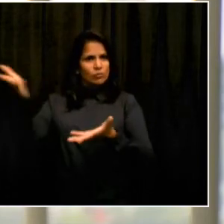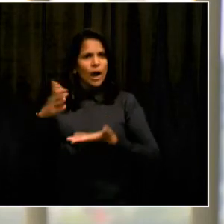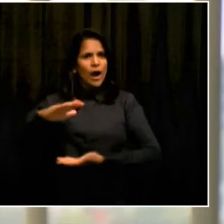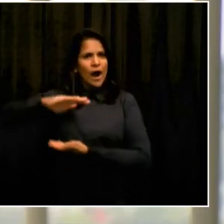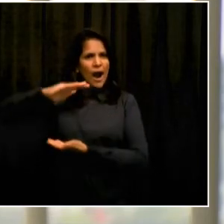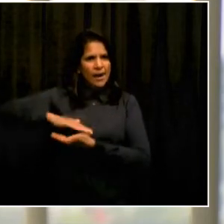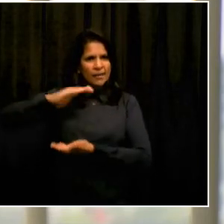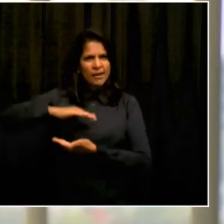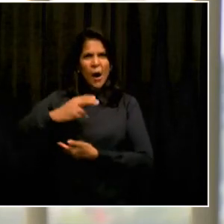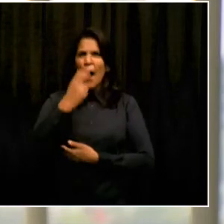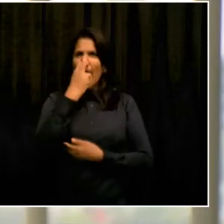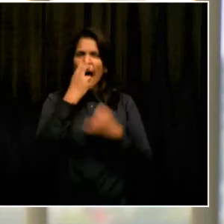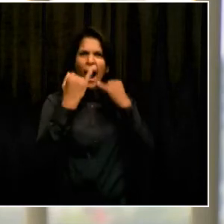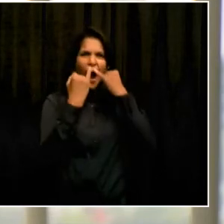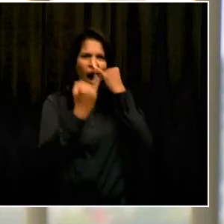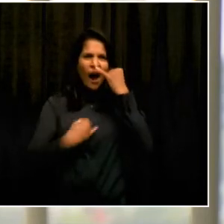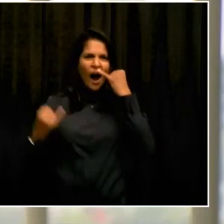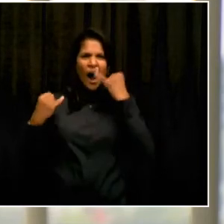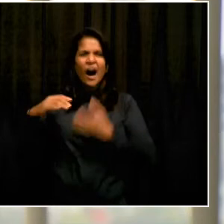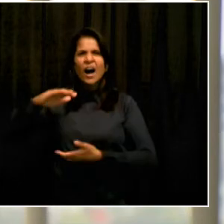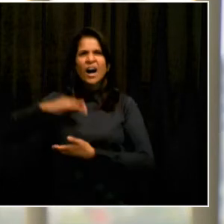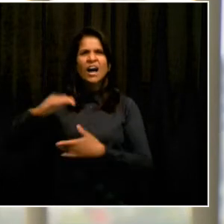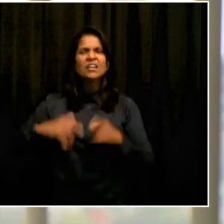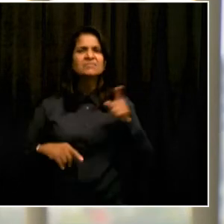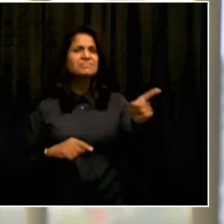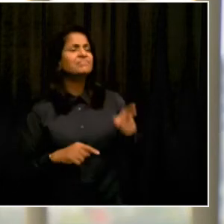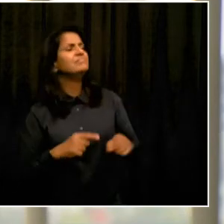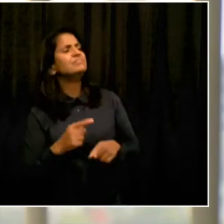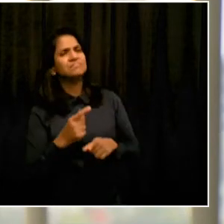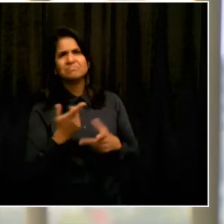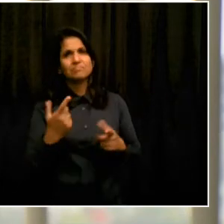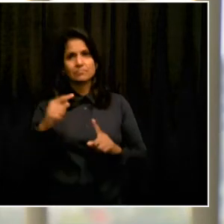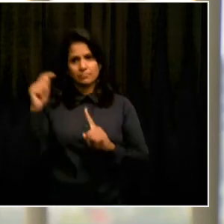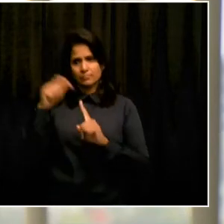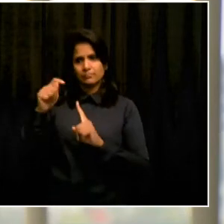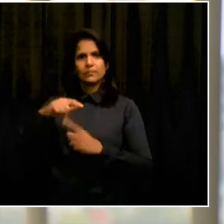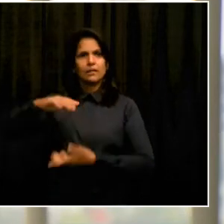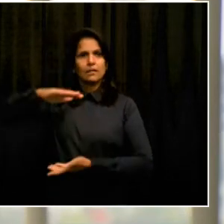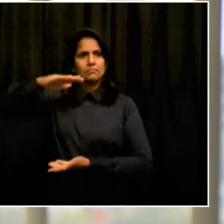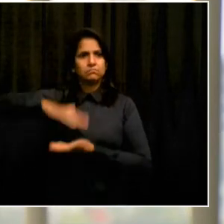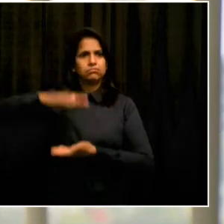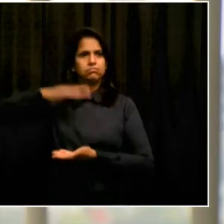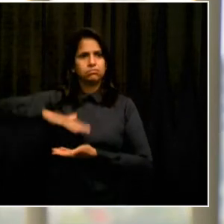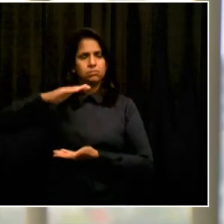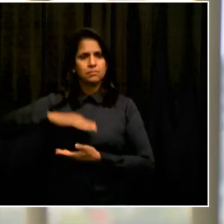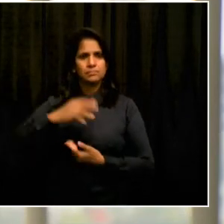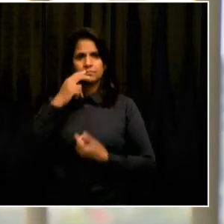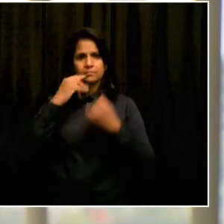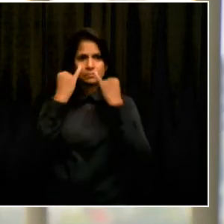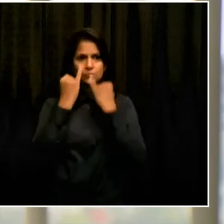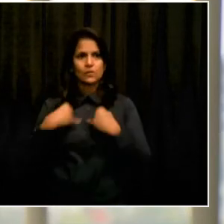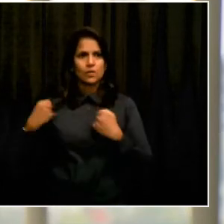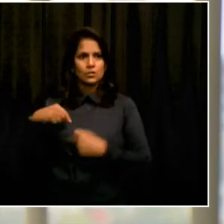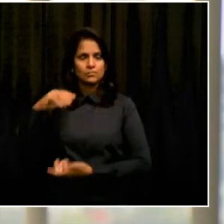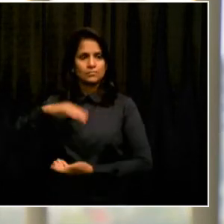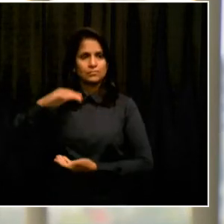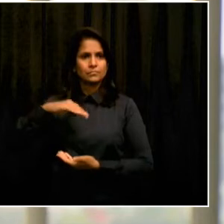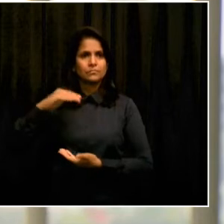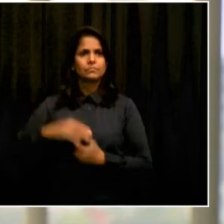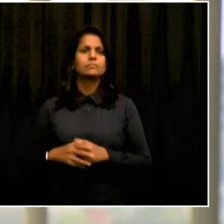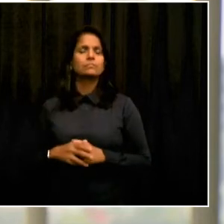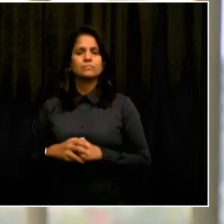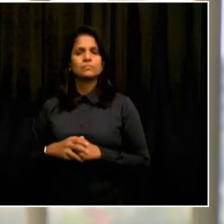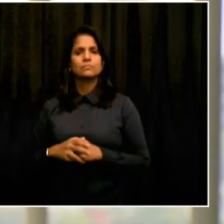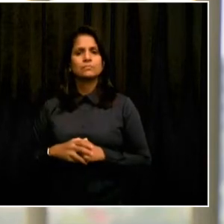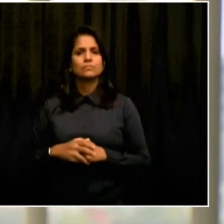inpatient beds, but definitely more places. Also, the mayor challenged us to open NYC Care back up to the